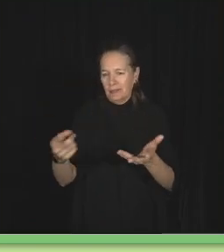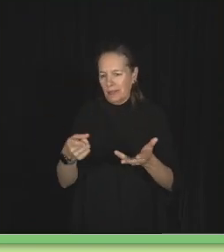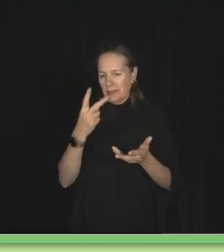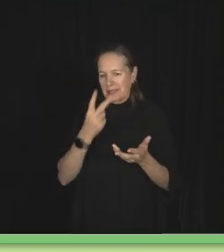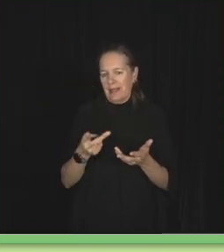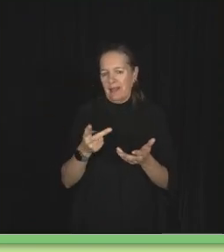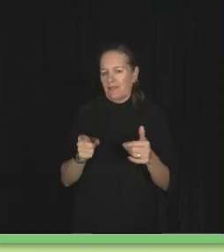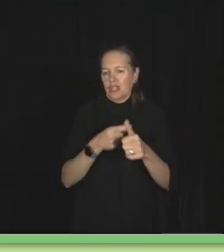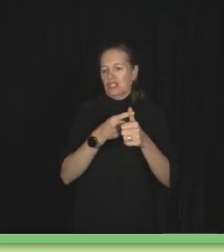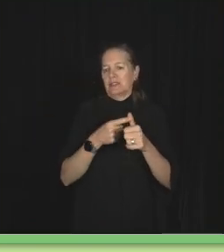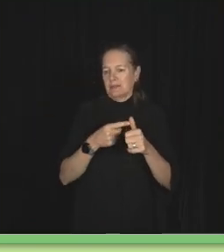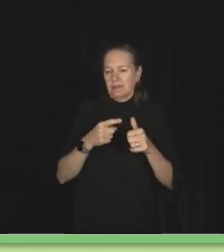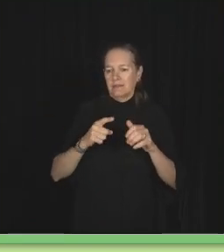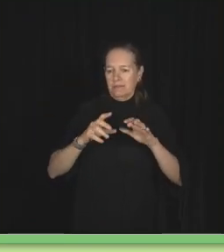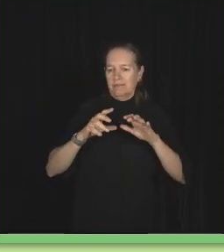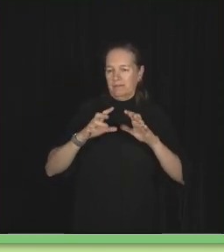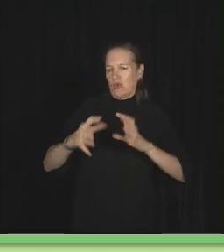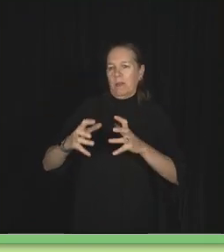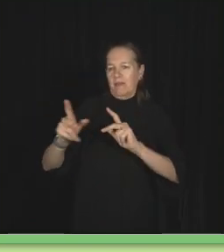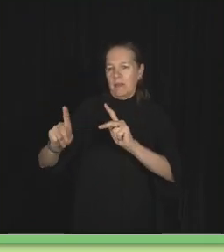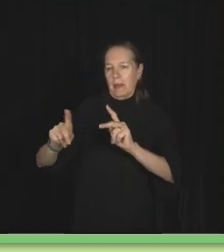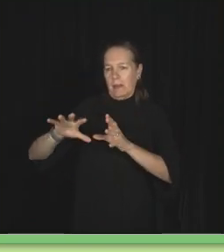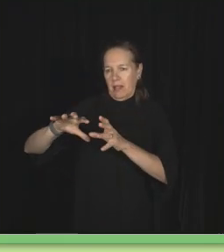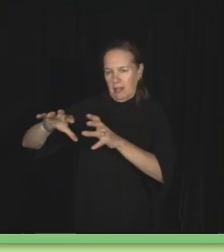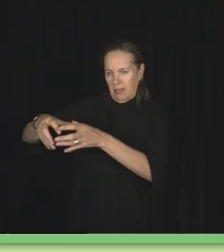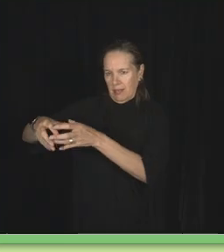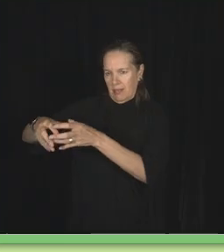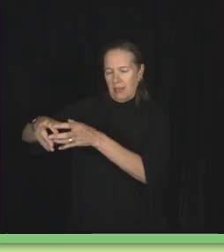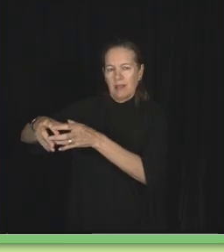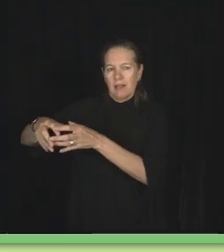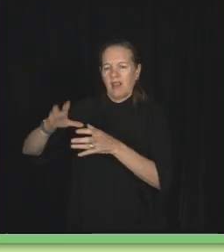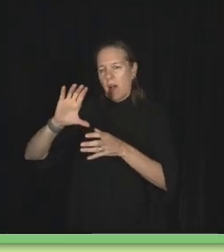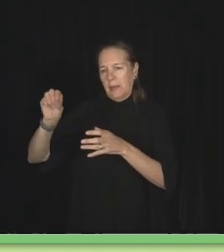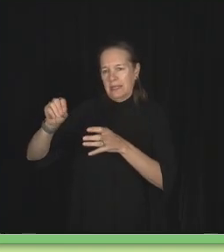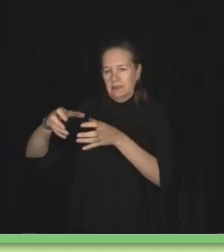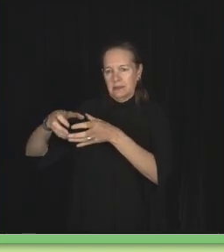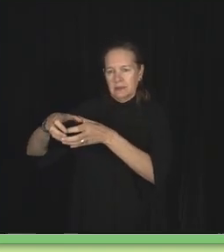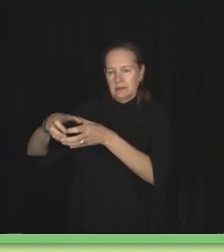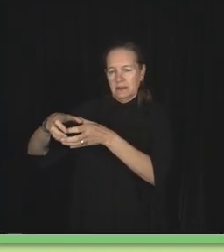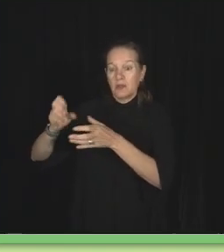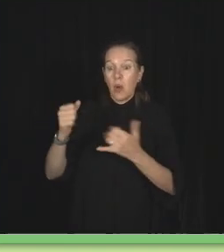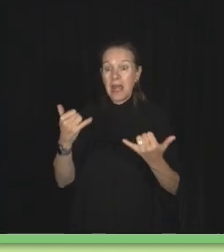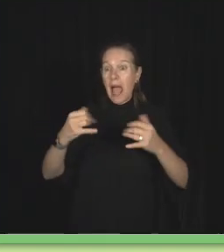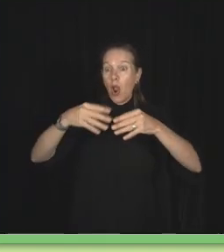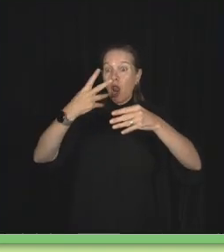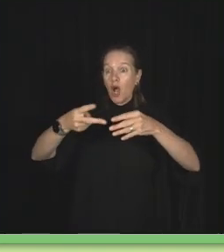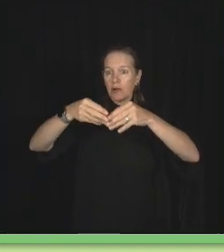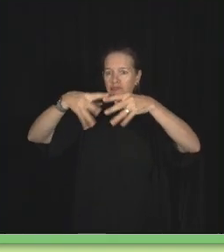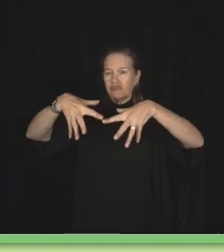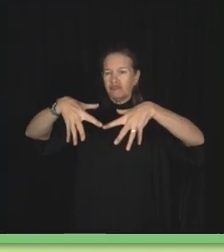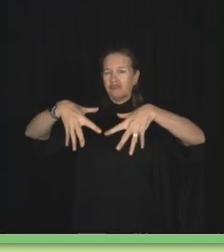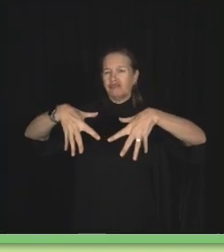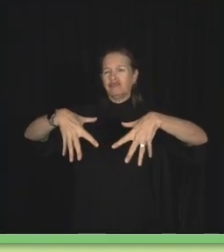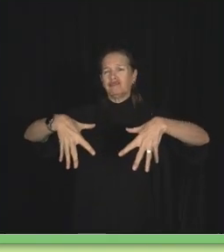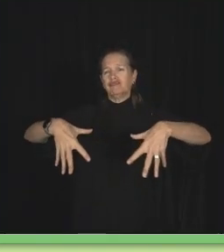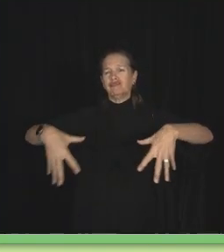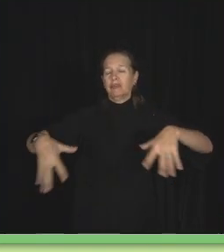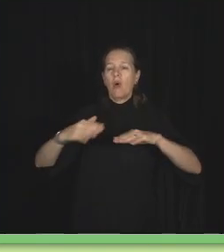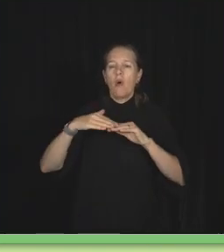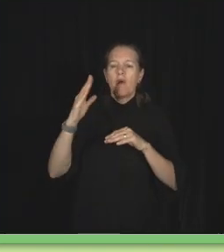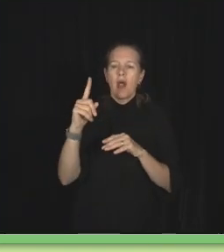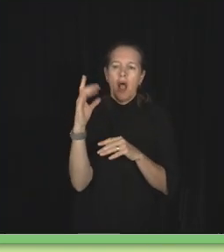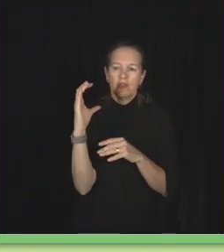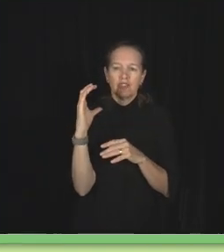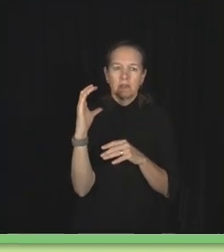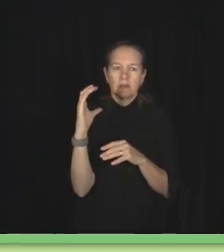initial batch of folks. And then if we kind of look at what is today, we literally have the whole world. There's 100+